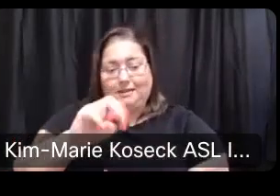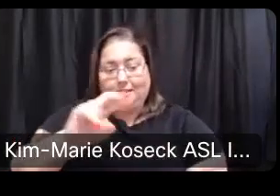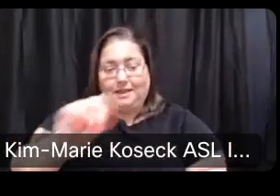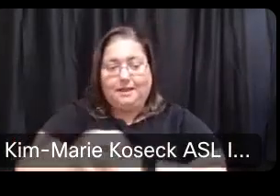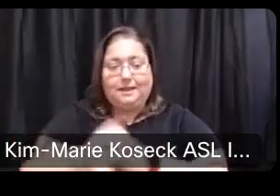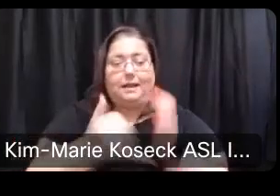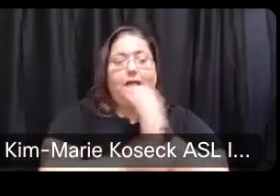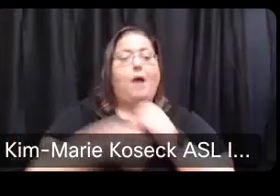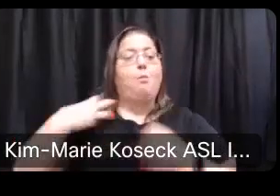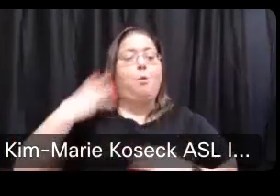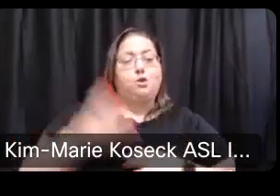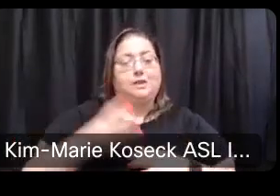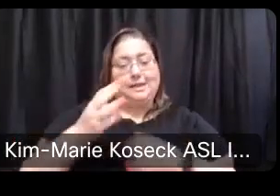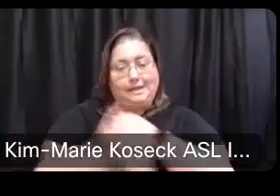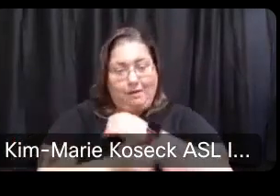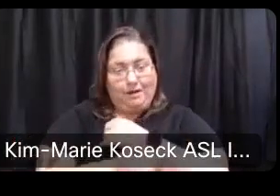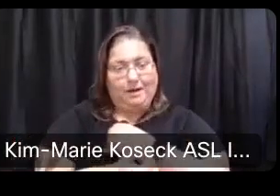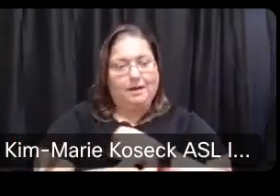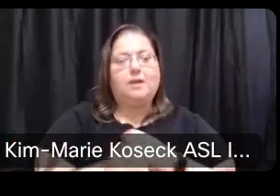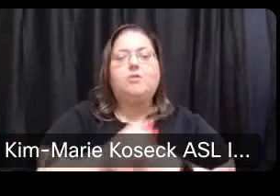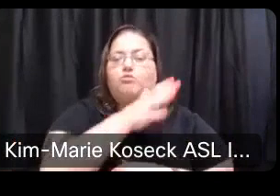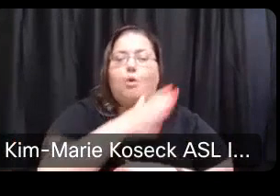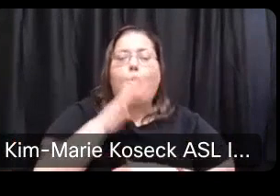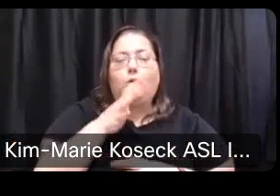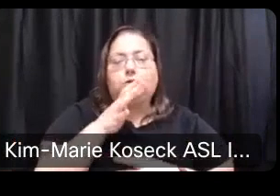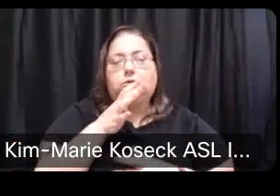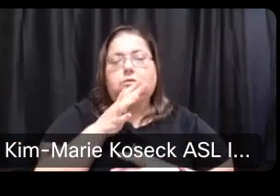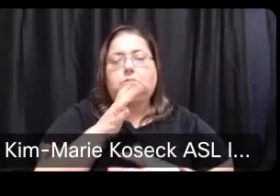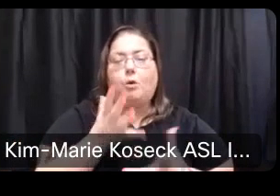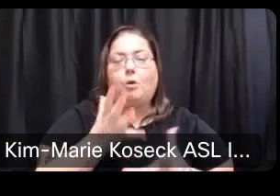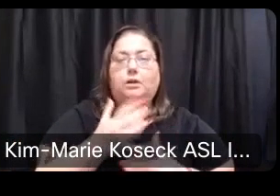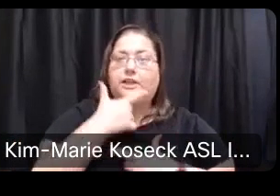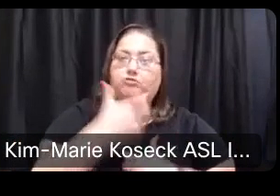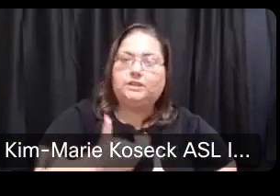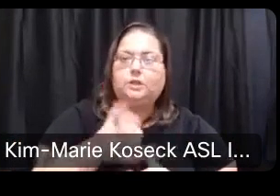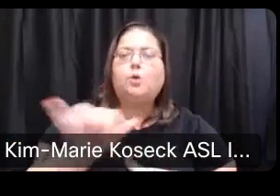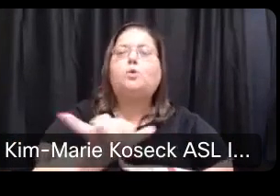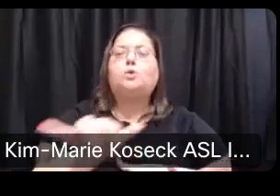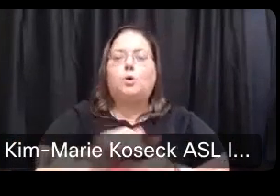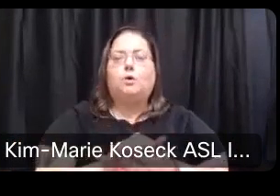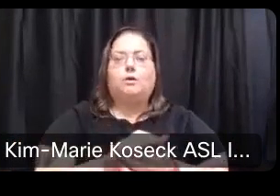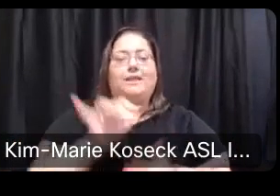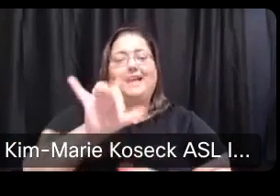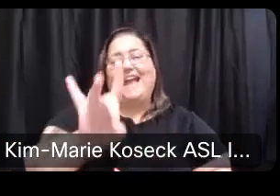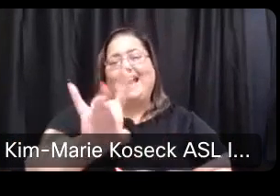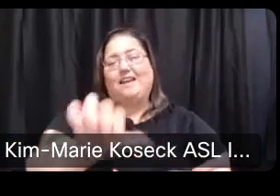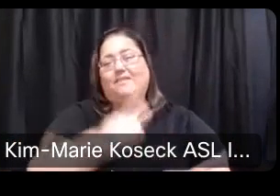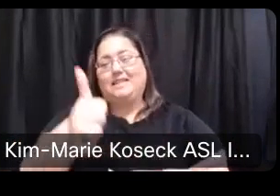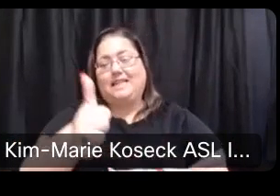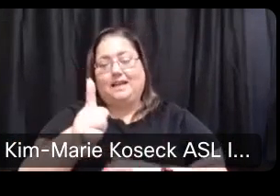rural counties were particularly interested in this program. In fact, indeed, 8 of the 10